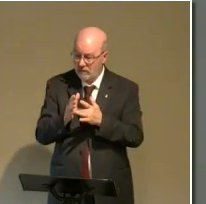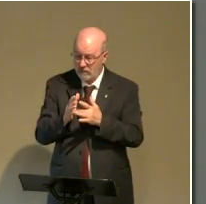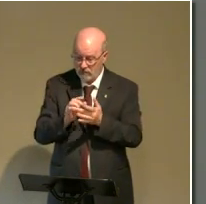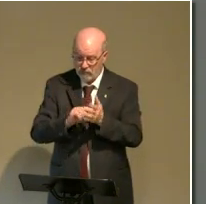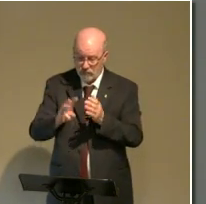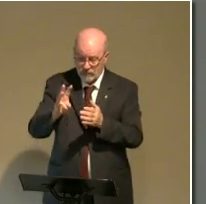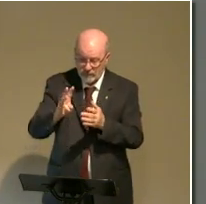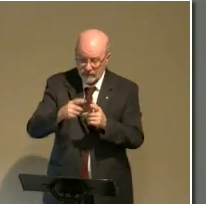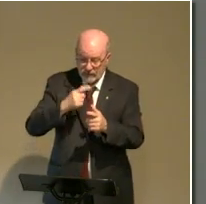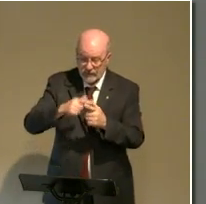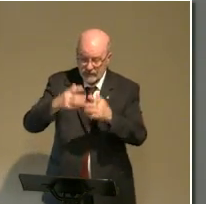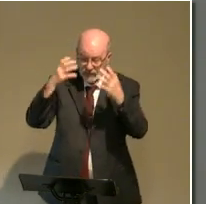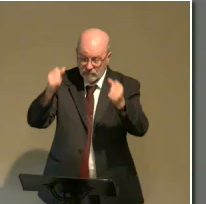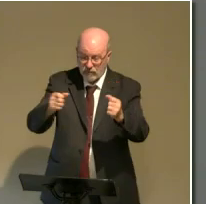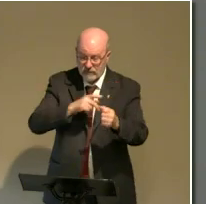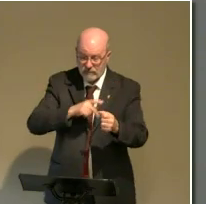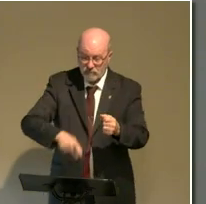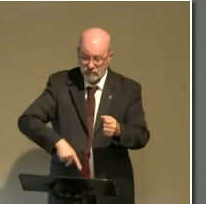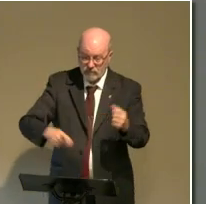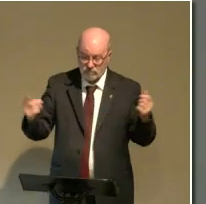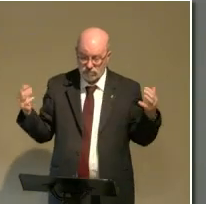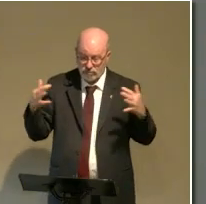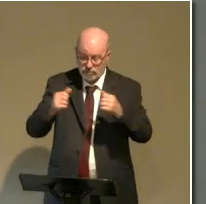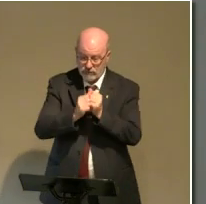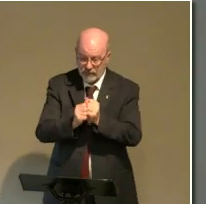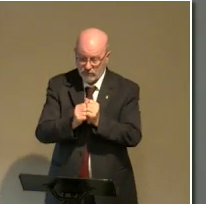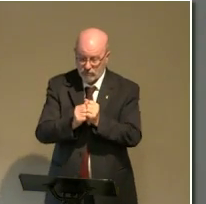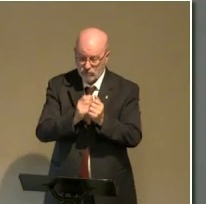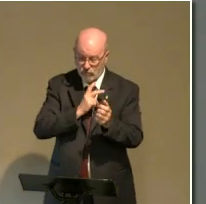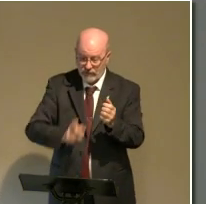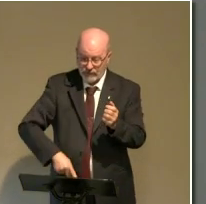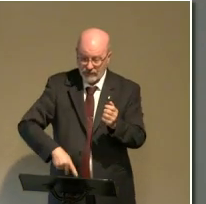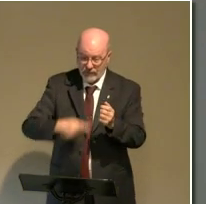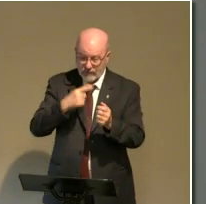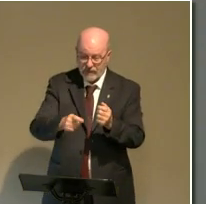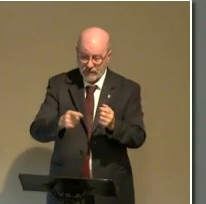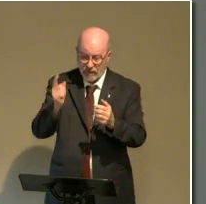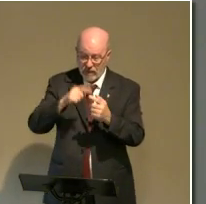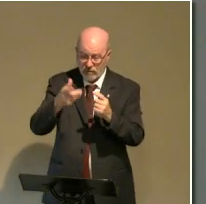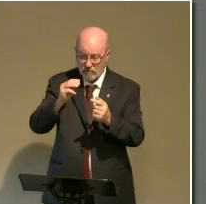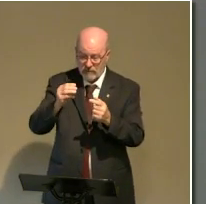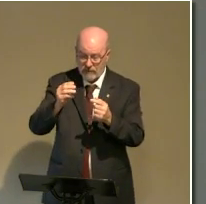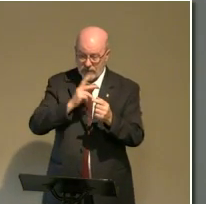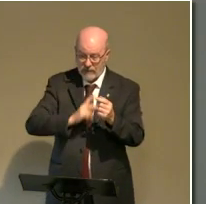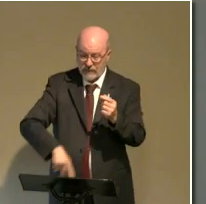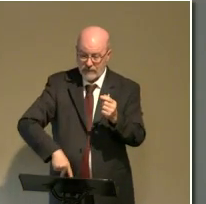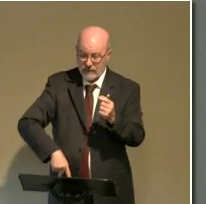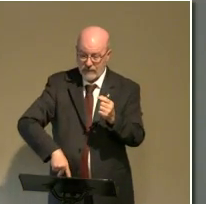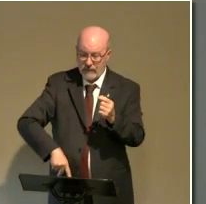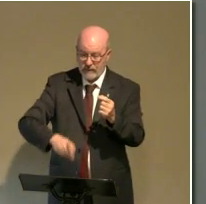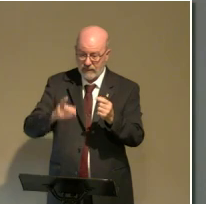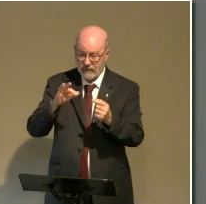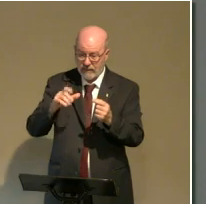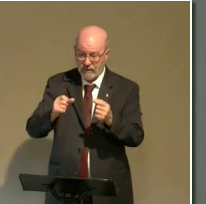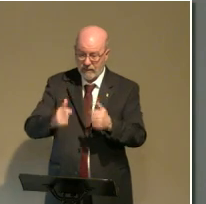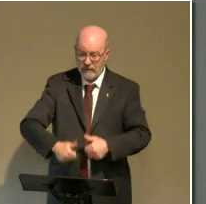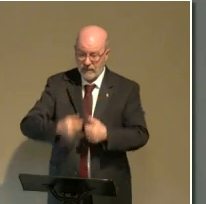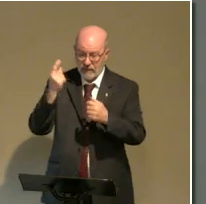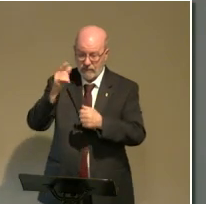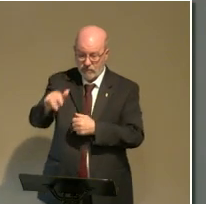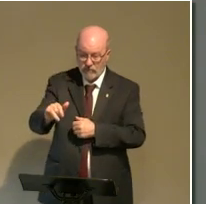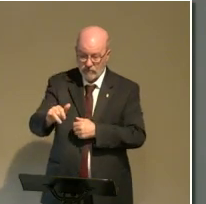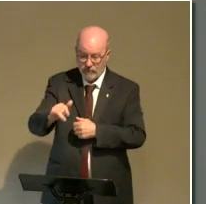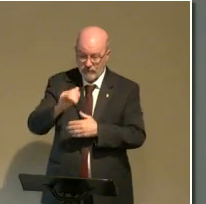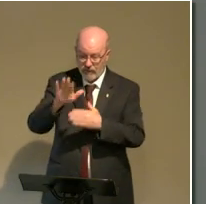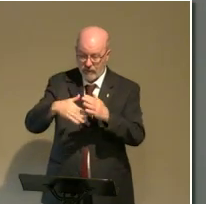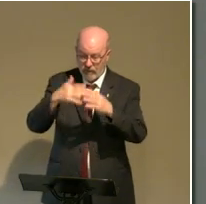Verse 6, then these presidents and princes assembled together to the king and said, thus unto the king, unto him, King Darius, live